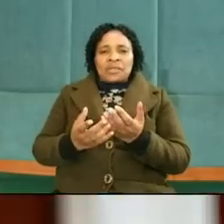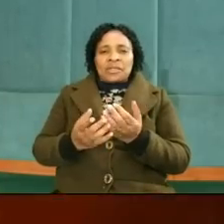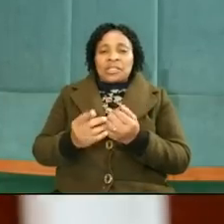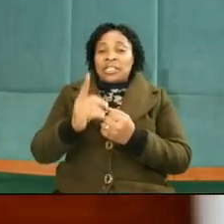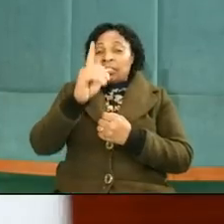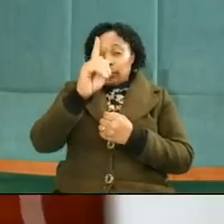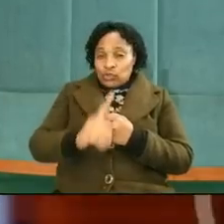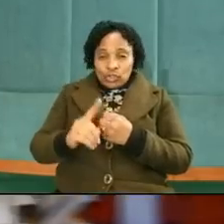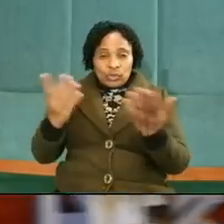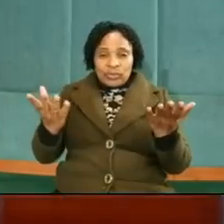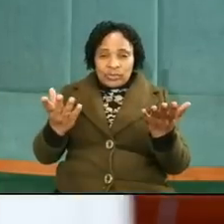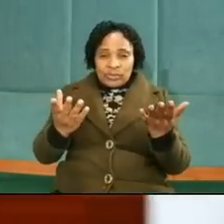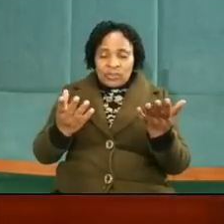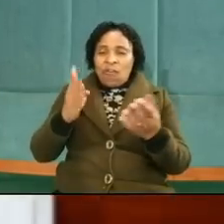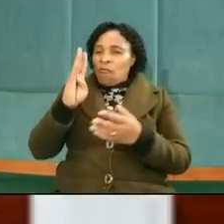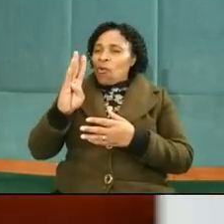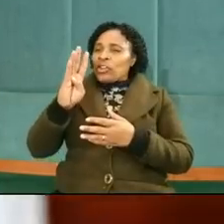Does that mean